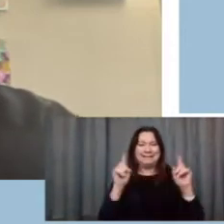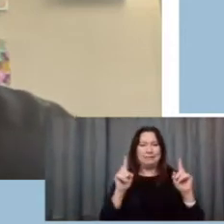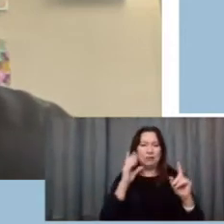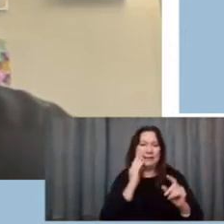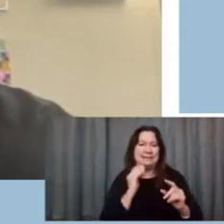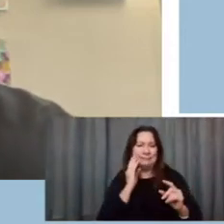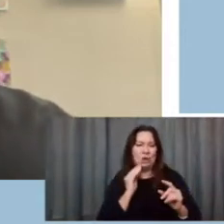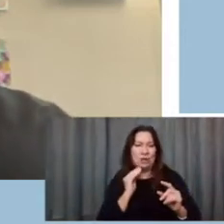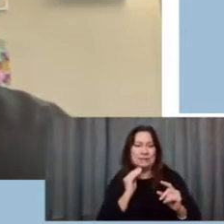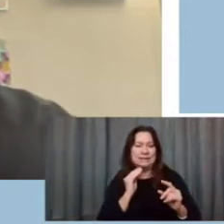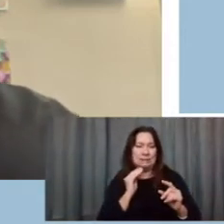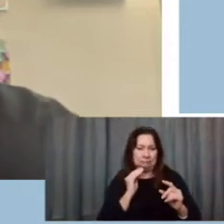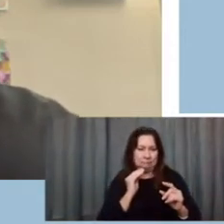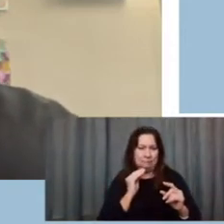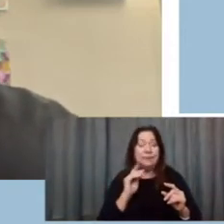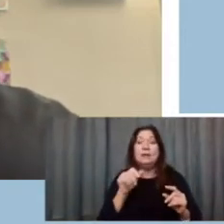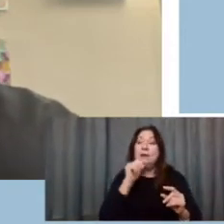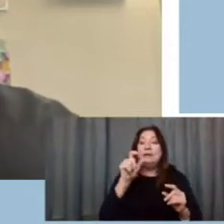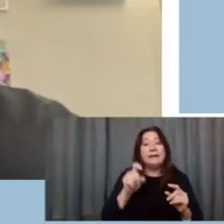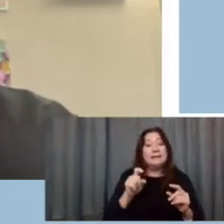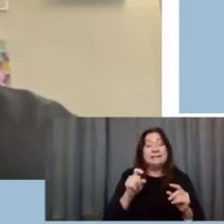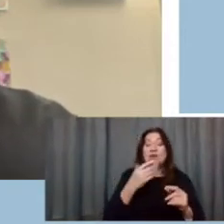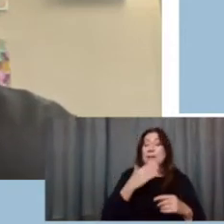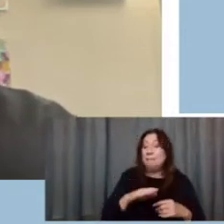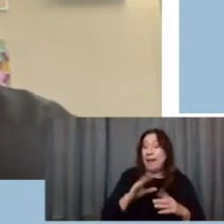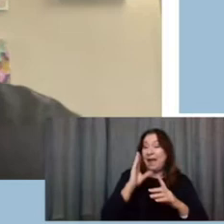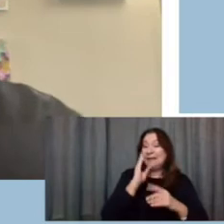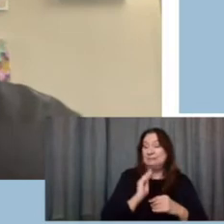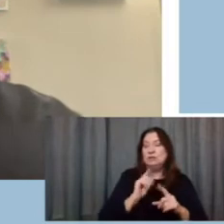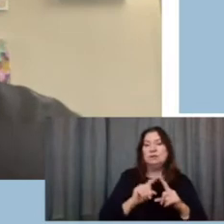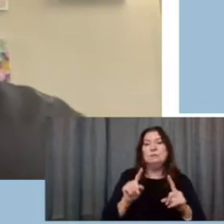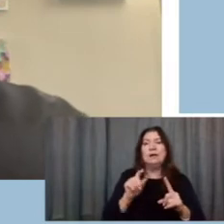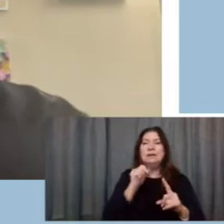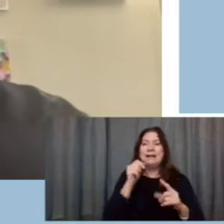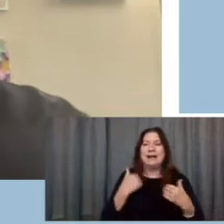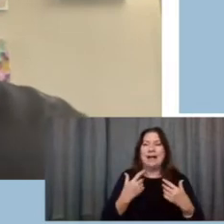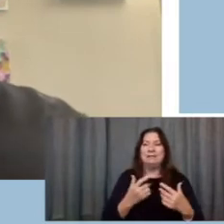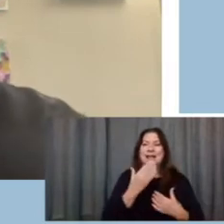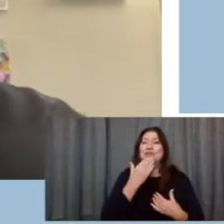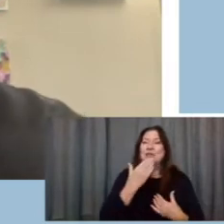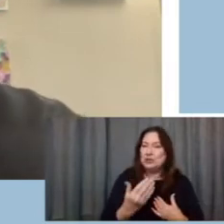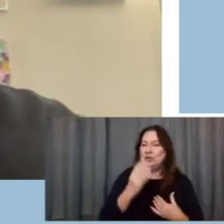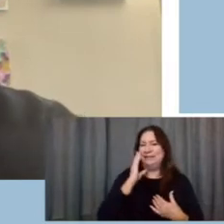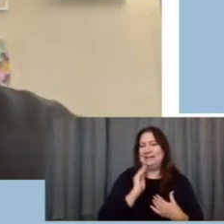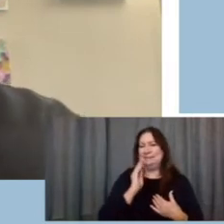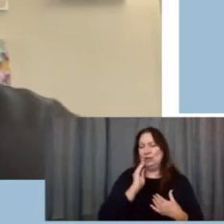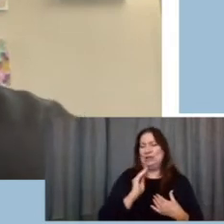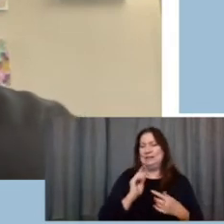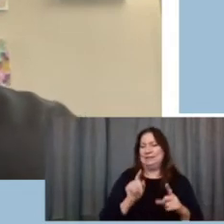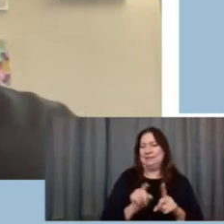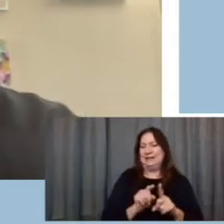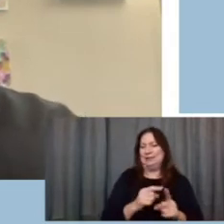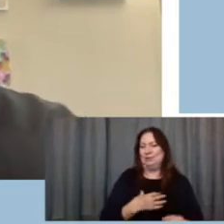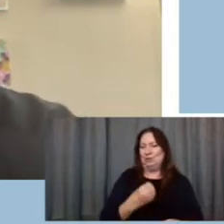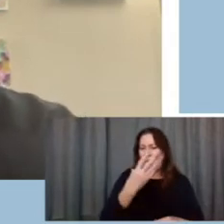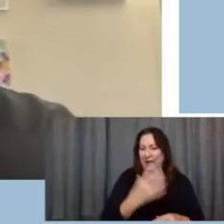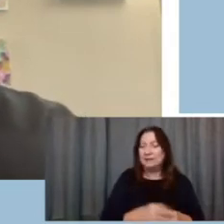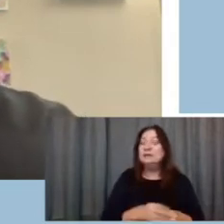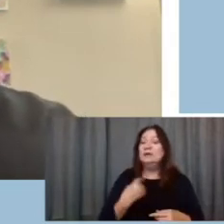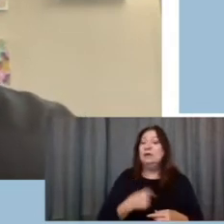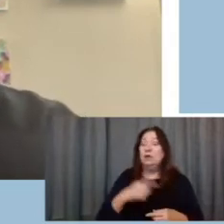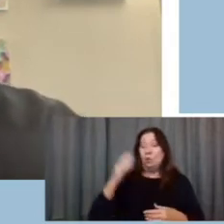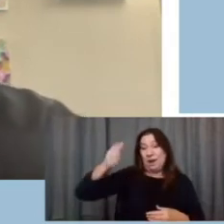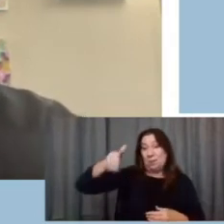white counterparts. Not necessarily having a bad experience, but they were not having as good of an experience. And when I presented this information to